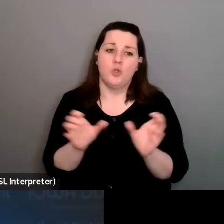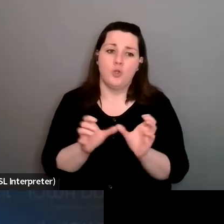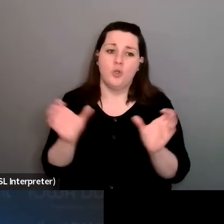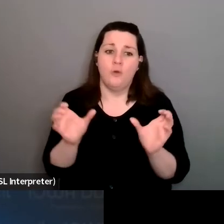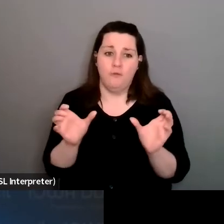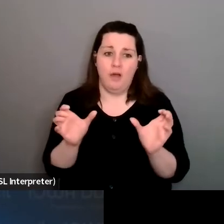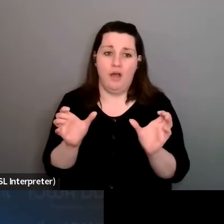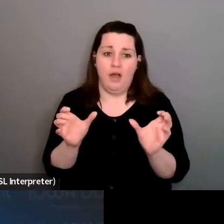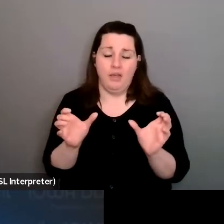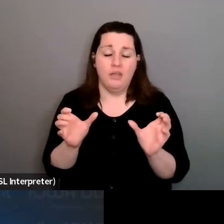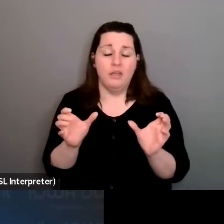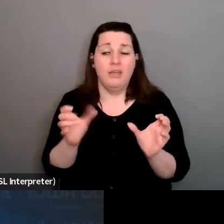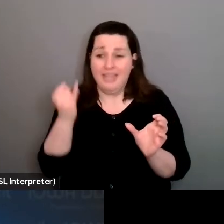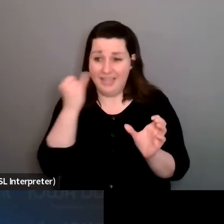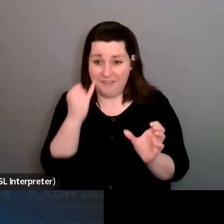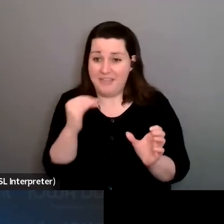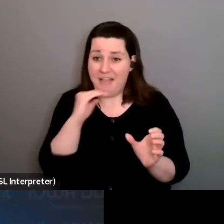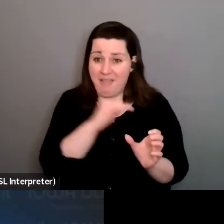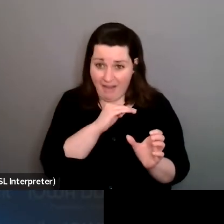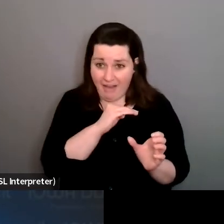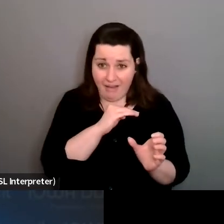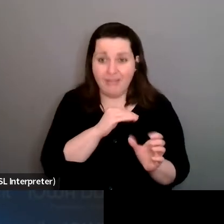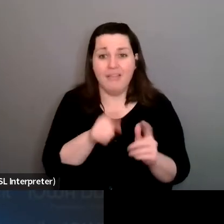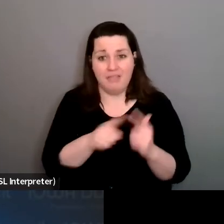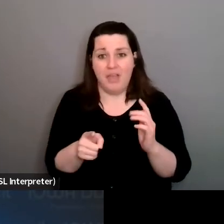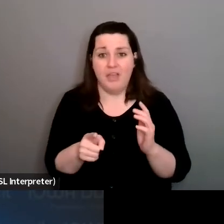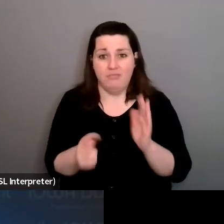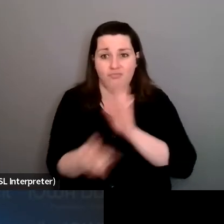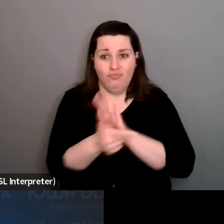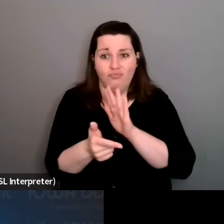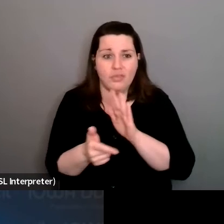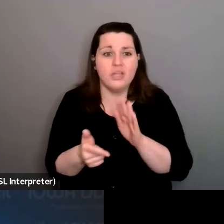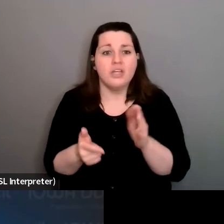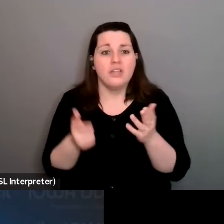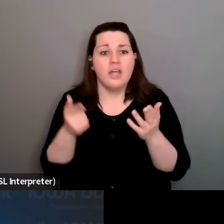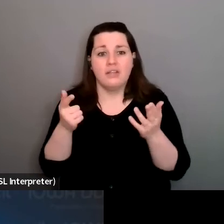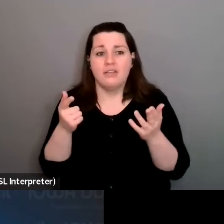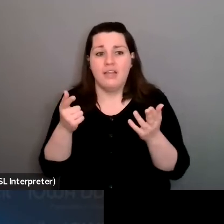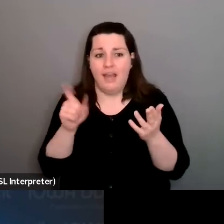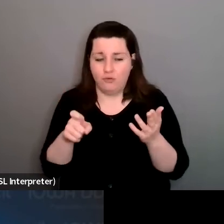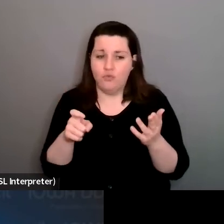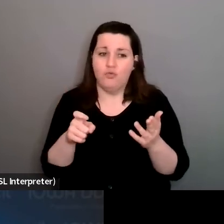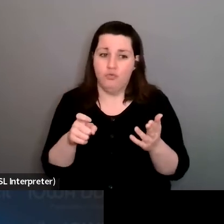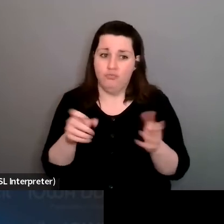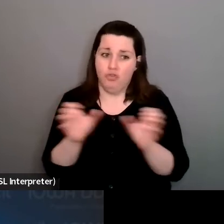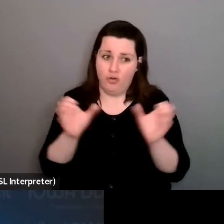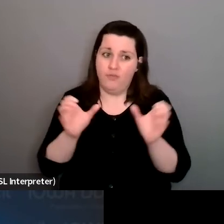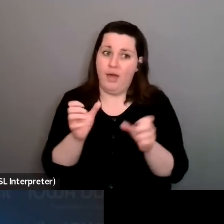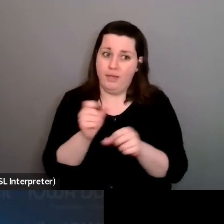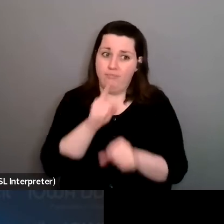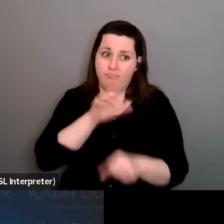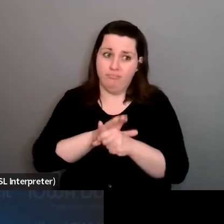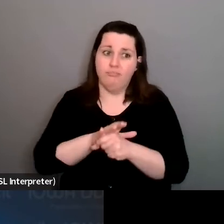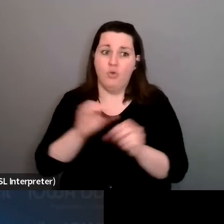of perjury that no other person with a higher priority is willing or able to act as the authorized individual. And